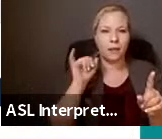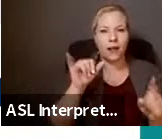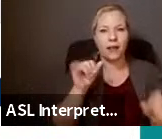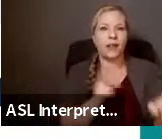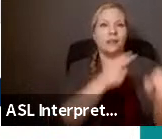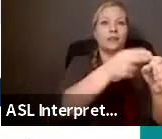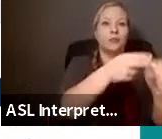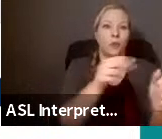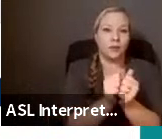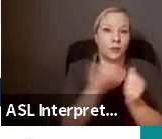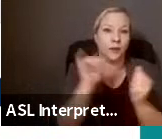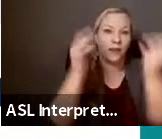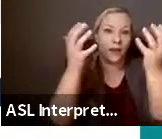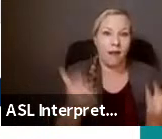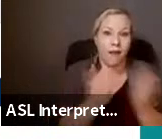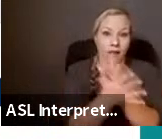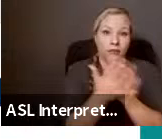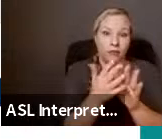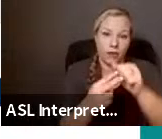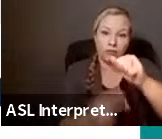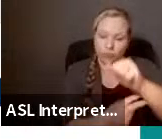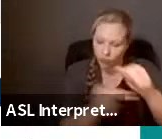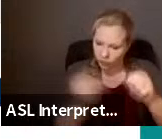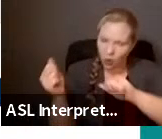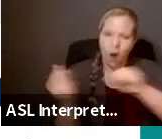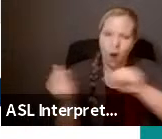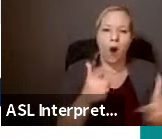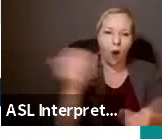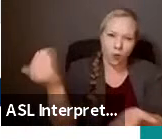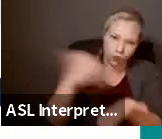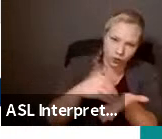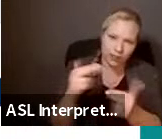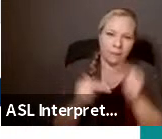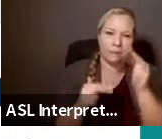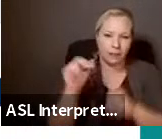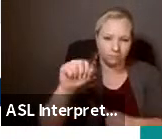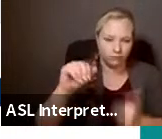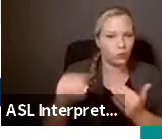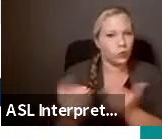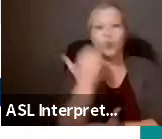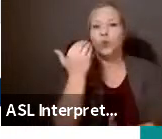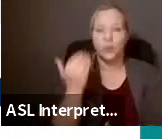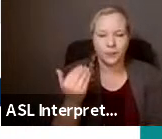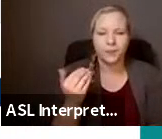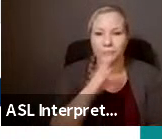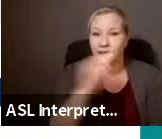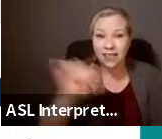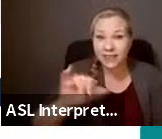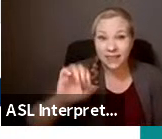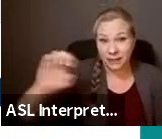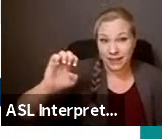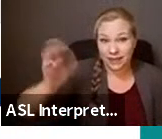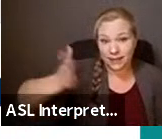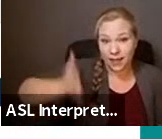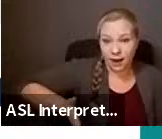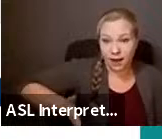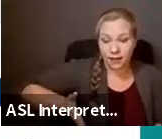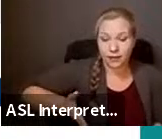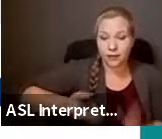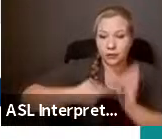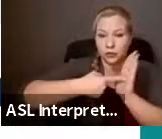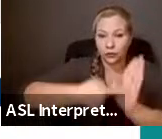right? So all of that would be reconstructed. Same thing on the east side. So on the east side, we're showing